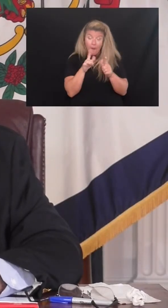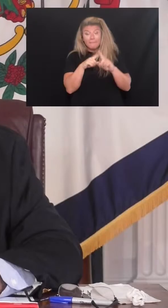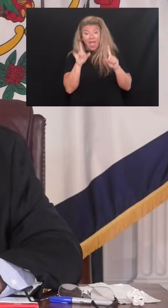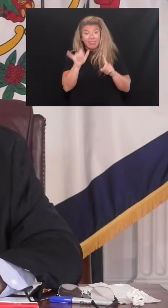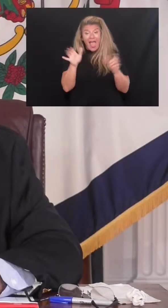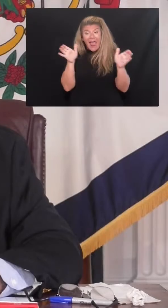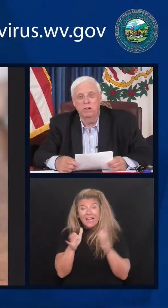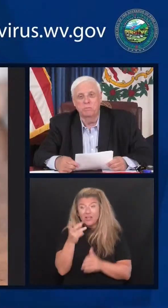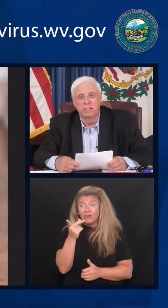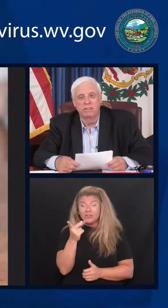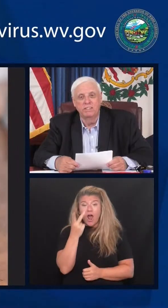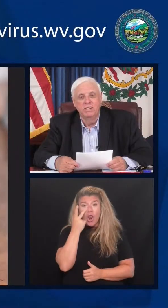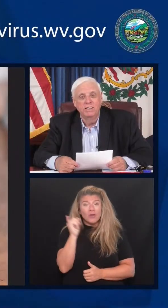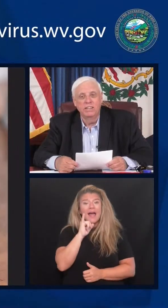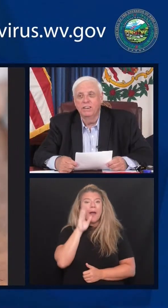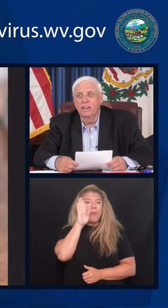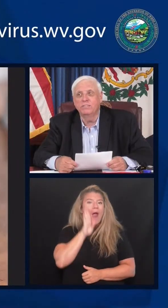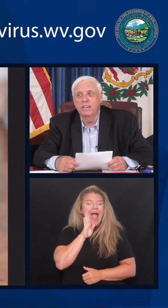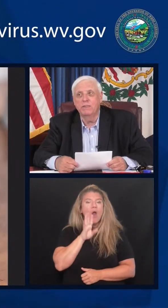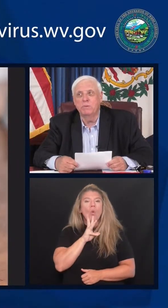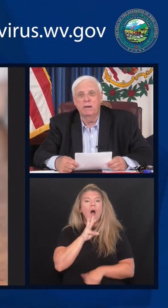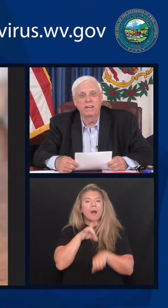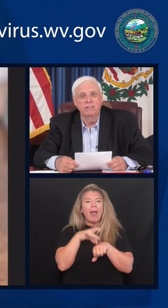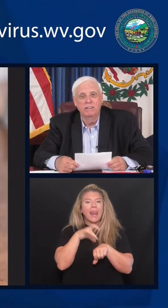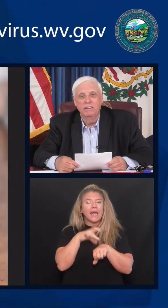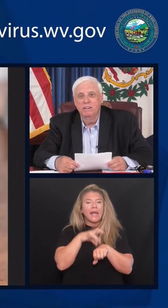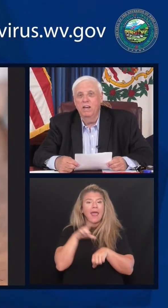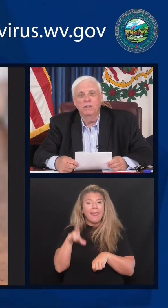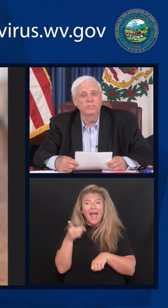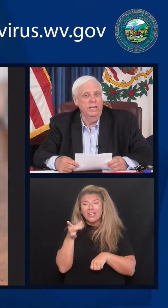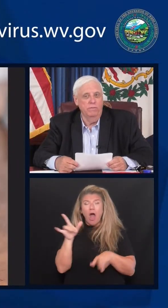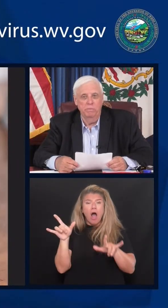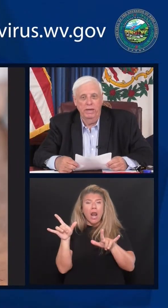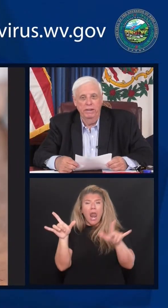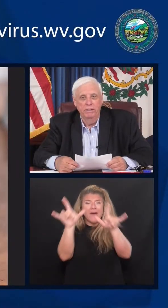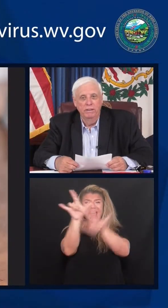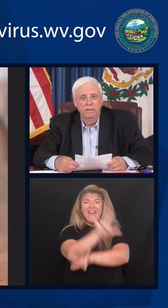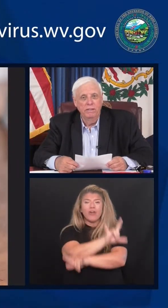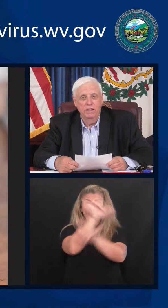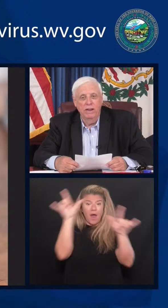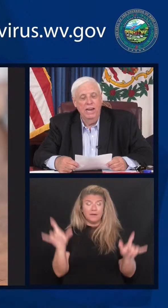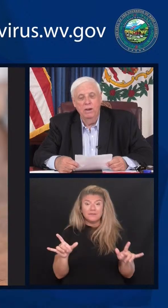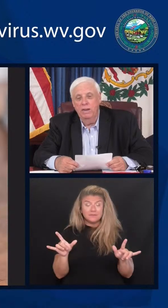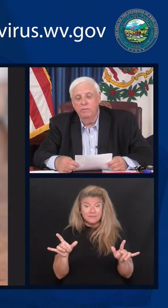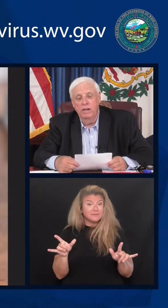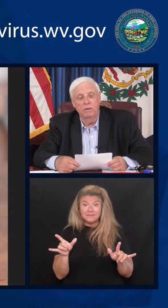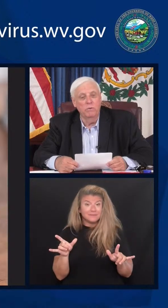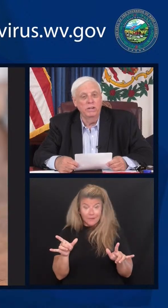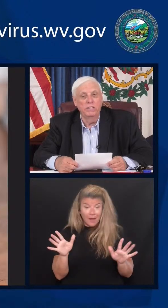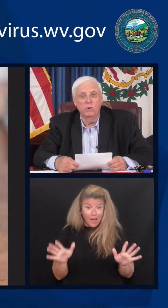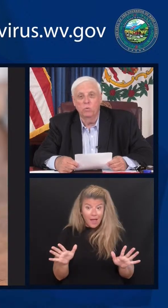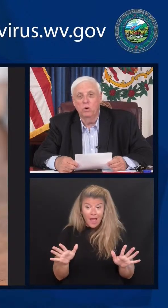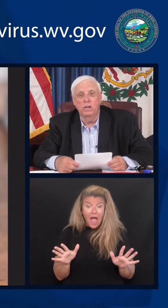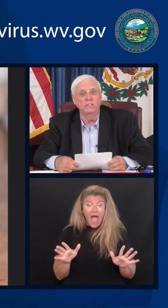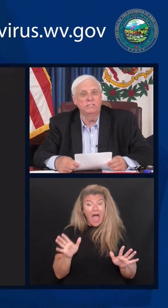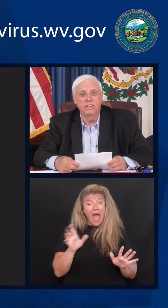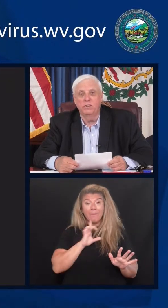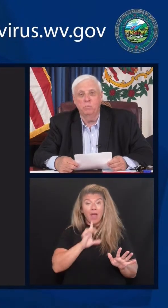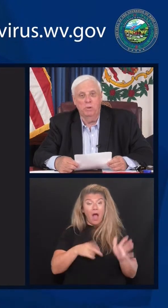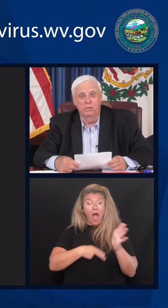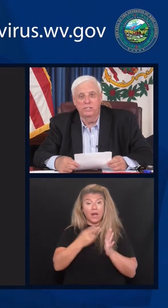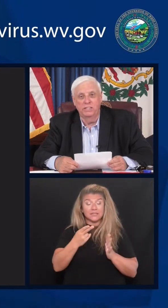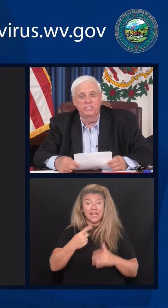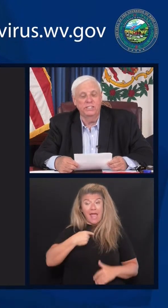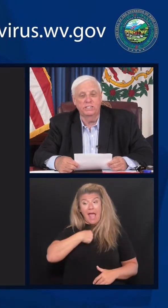rascal that looks like a brown watermelon that loves everybody, You know, I have not run into one